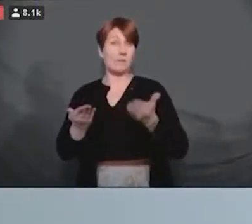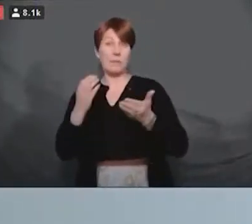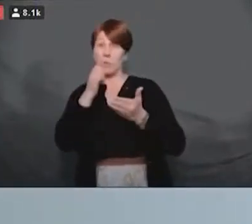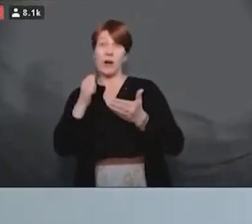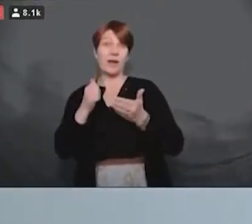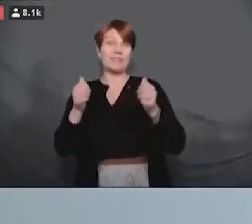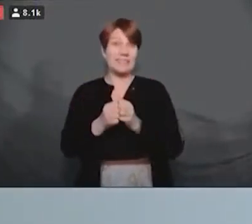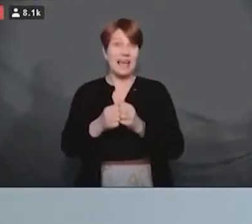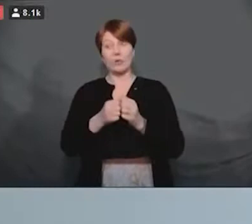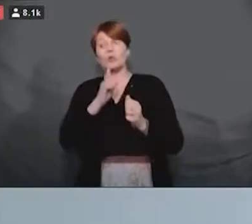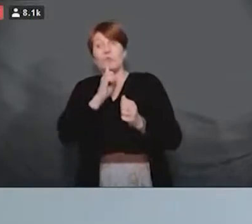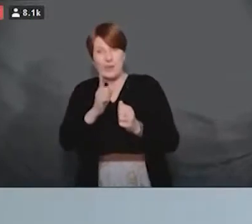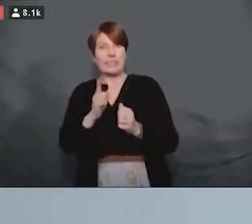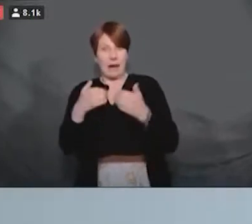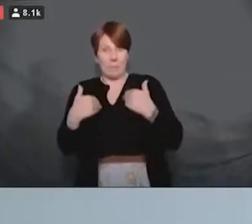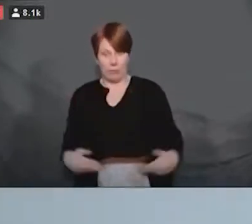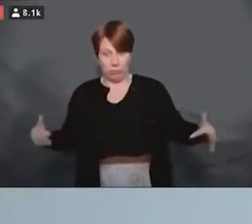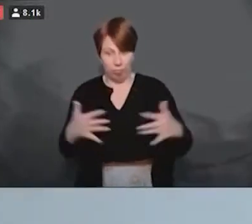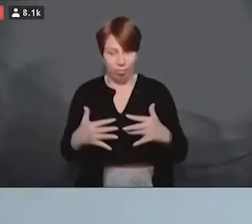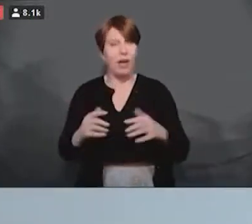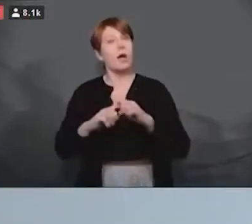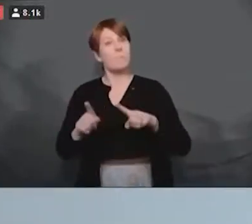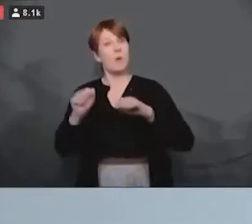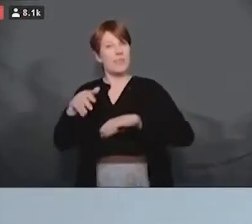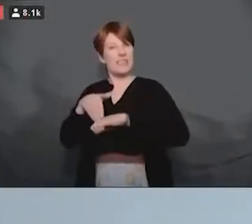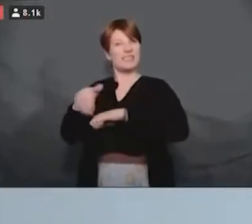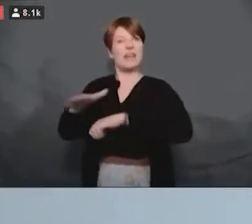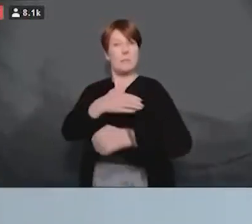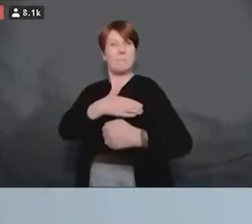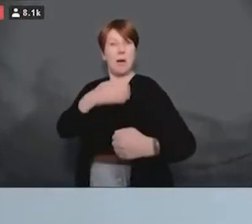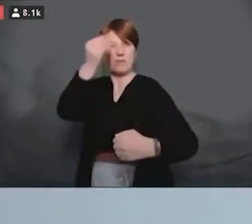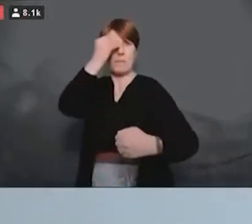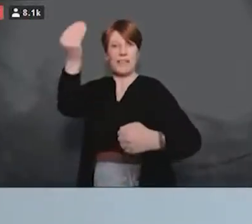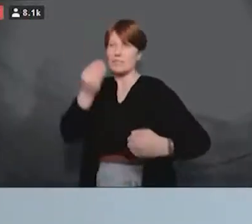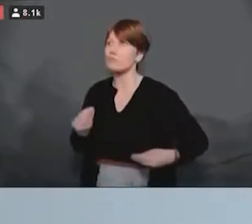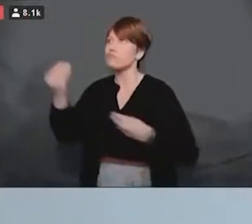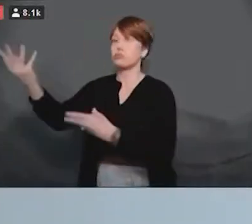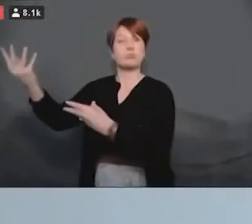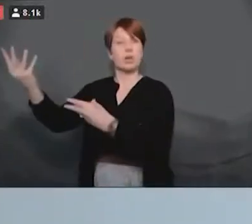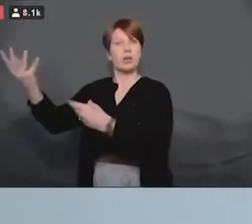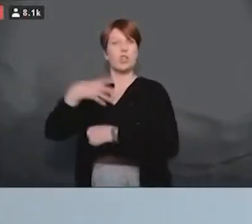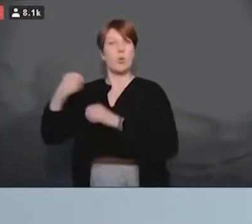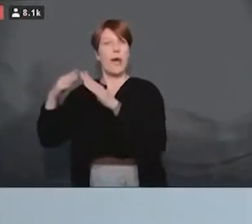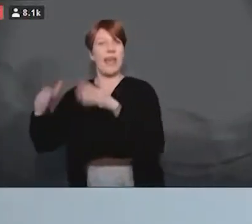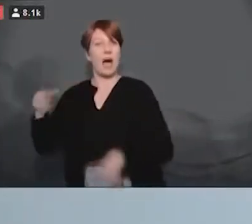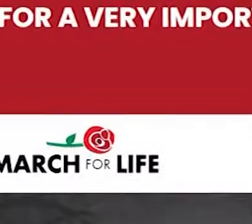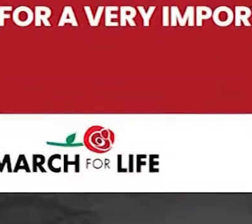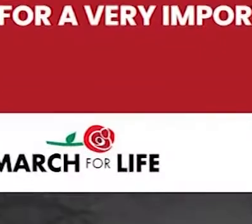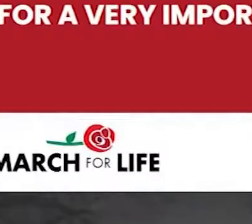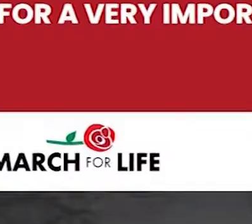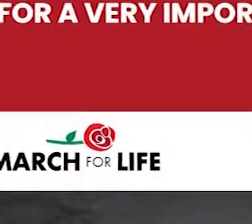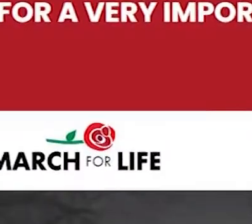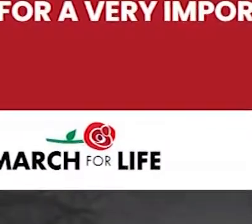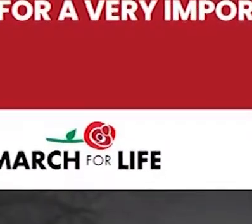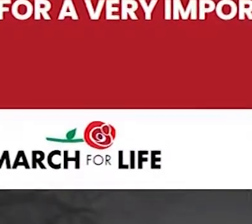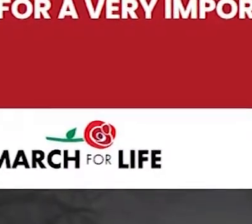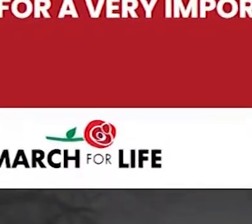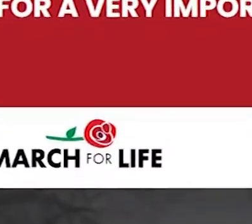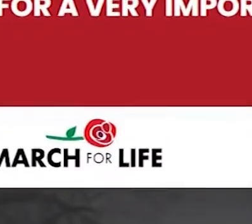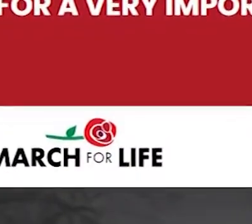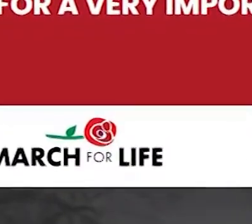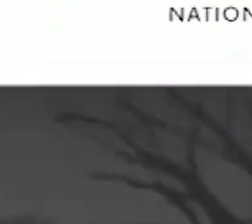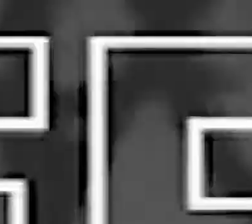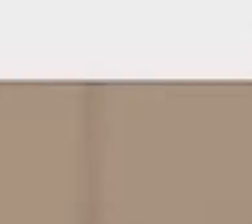year, folks, but we can still send a very powerful message to the White House. March for Life President Gene Mancini says the theme of this